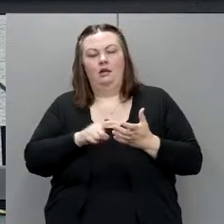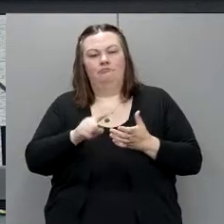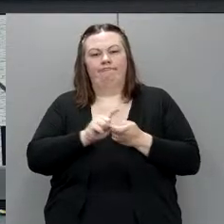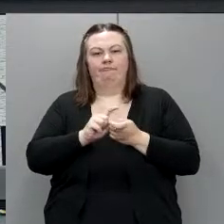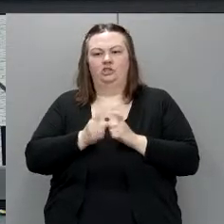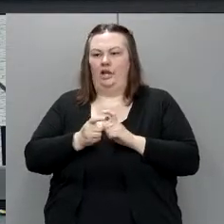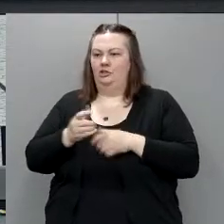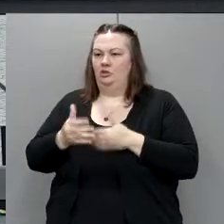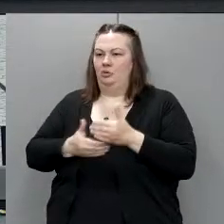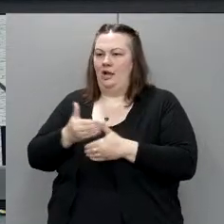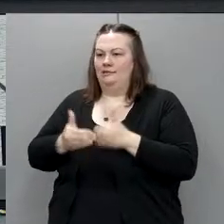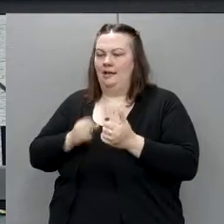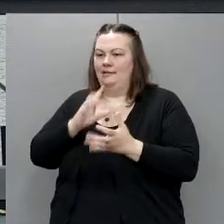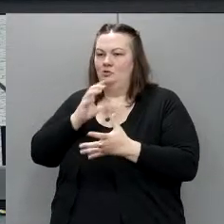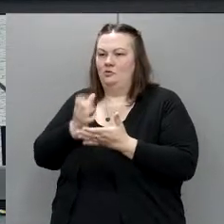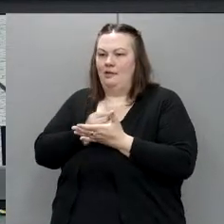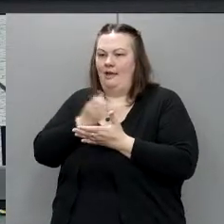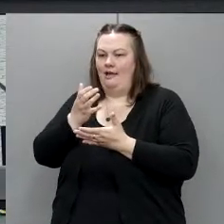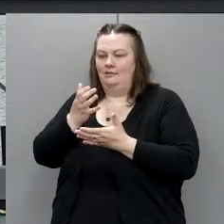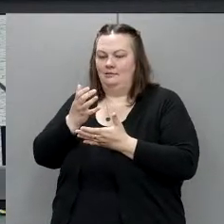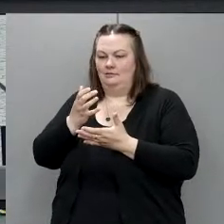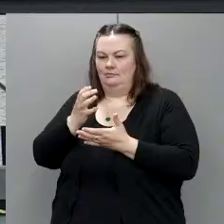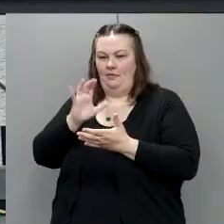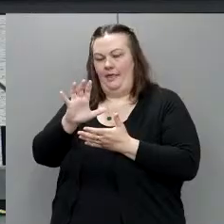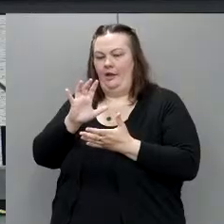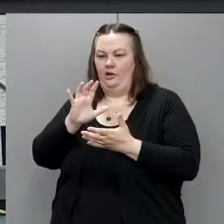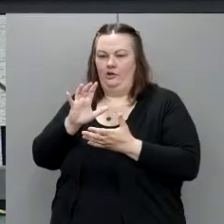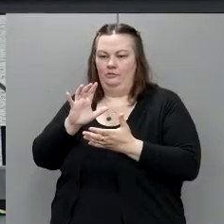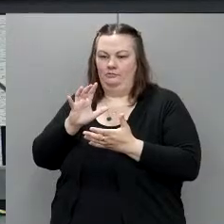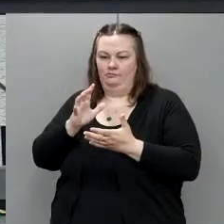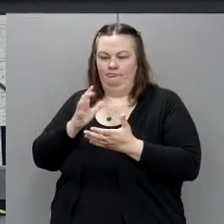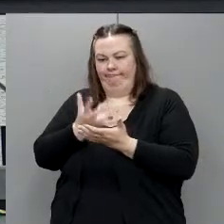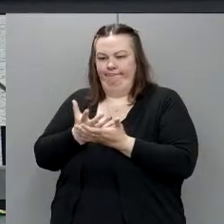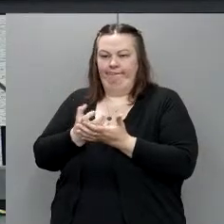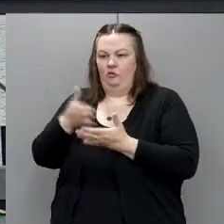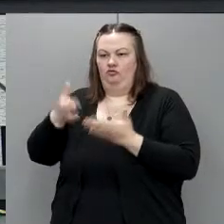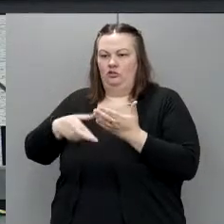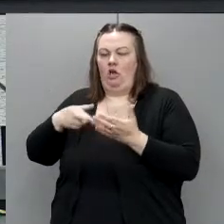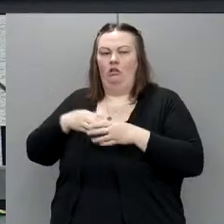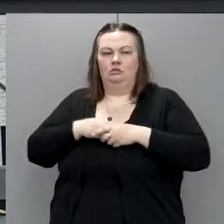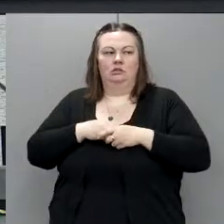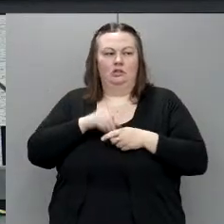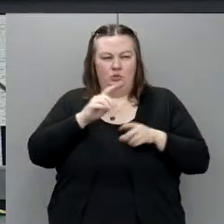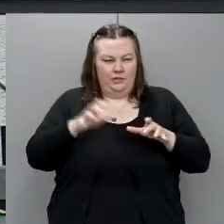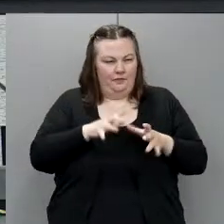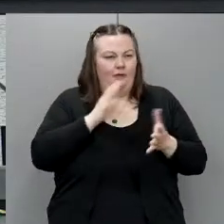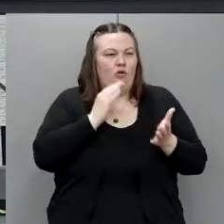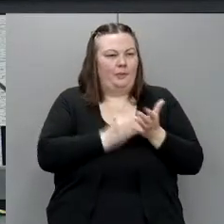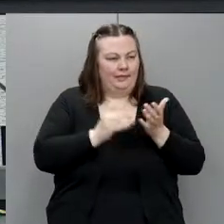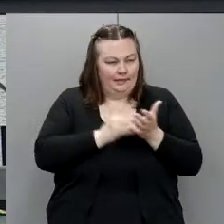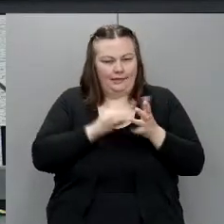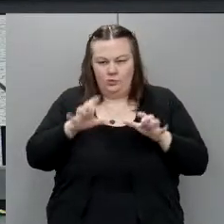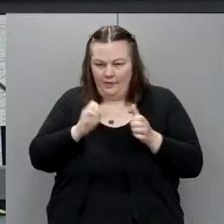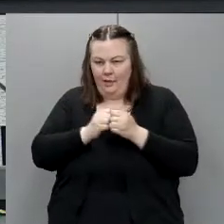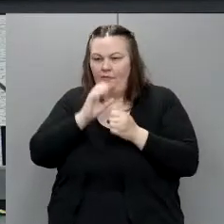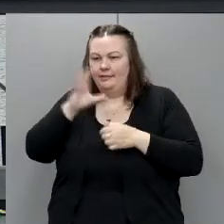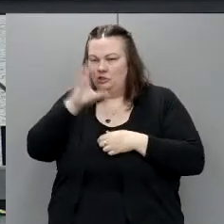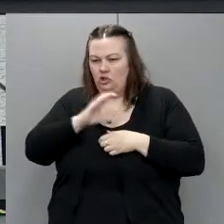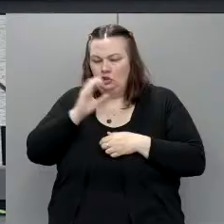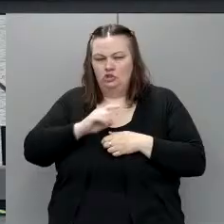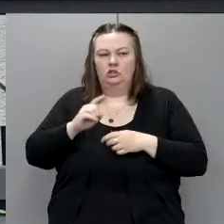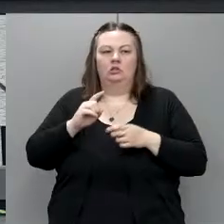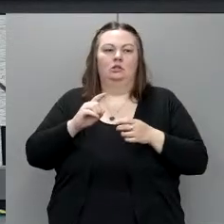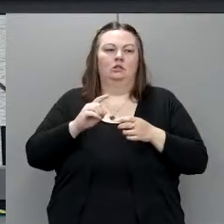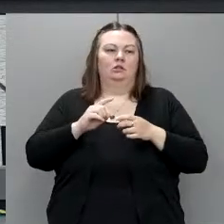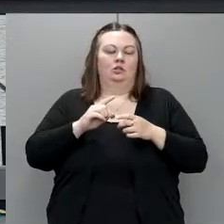changed the process to get an end result. You've done that repeatedly. You did that with the search for you did